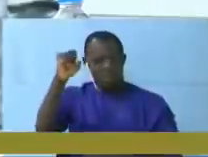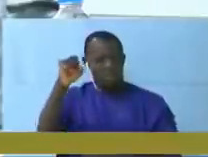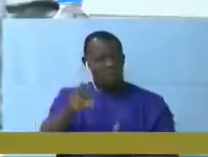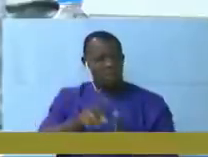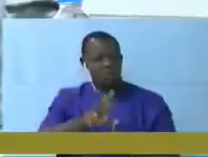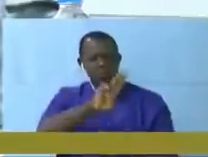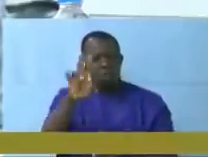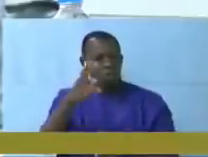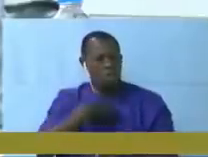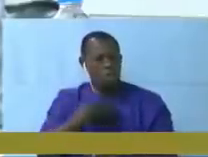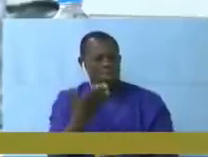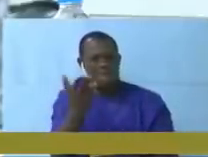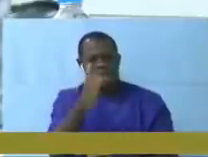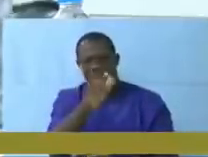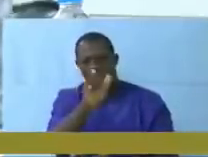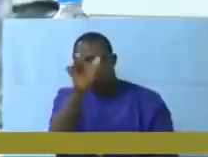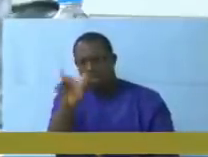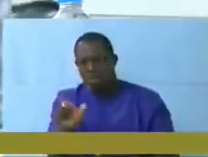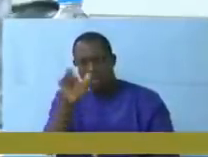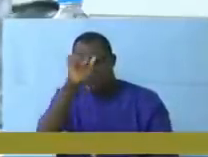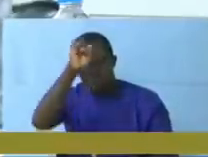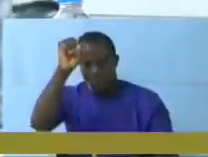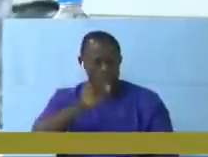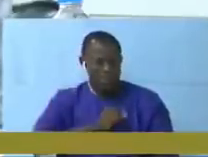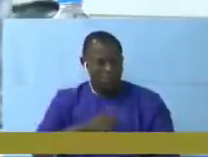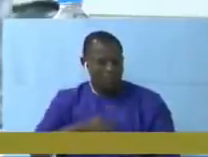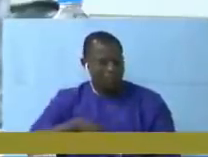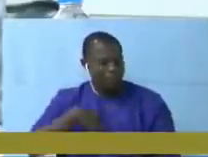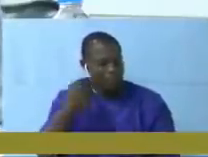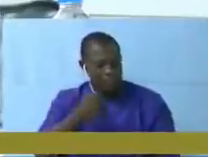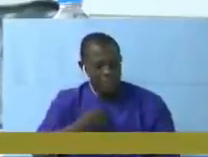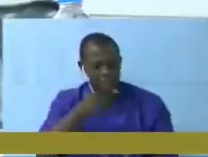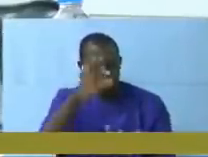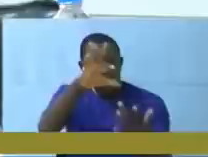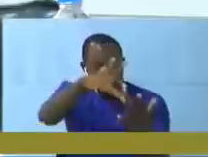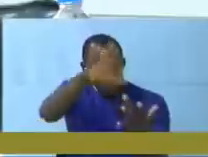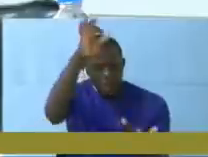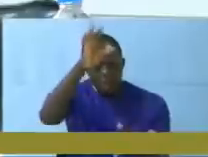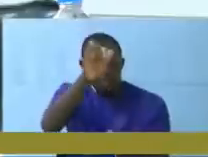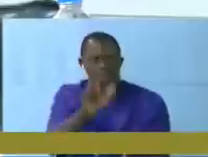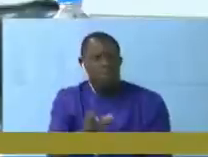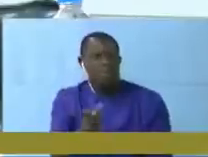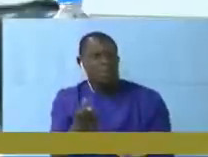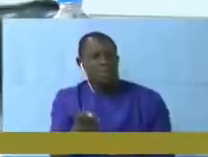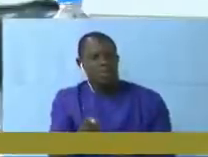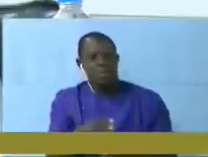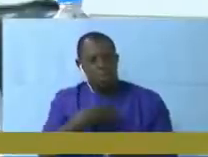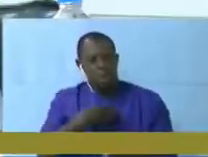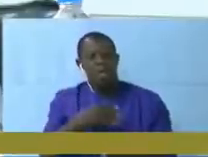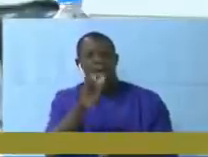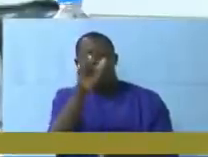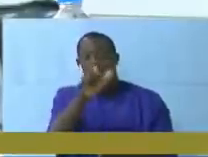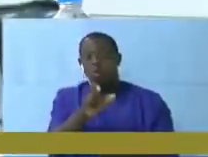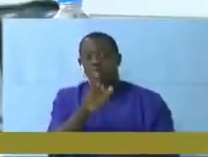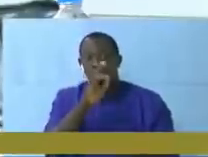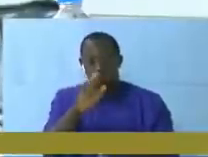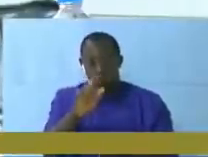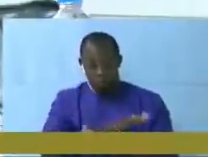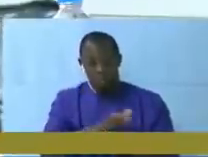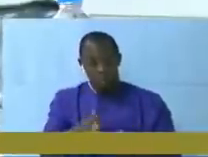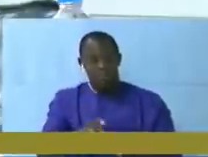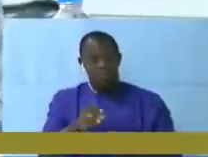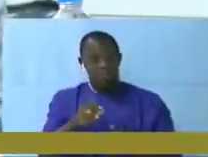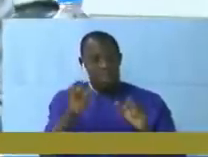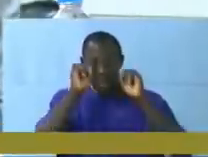someone handpicked by the president to take over. At least you would want someone who was vetted, who also campaigned along